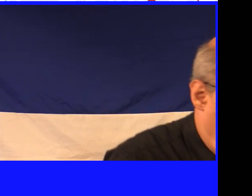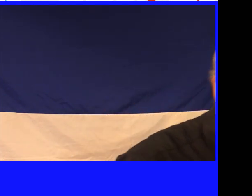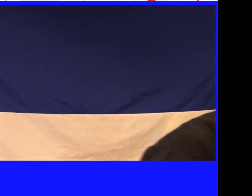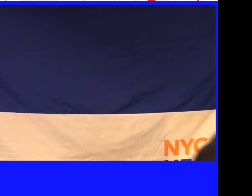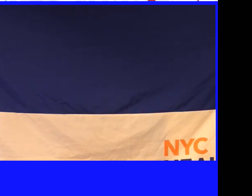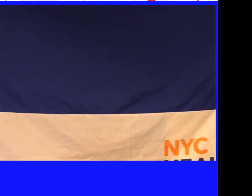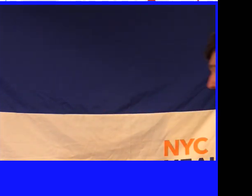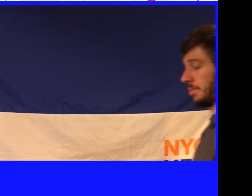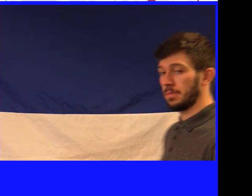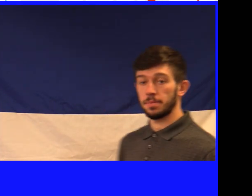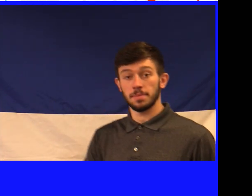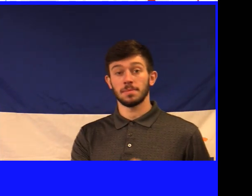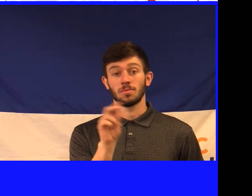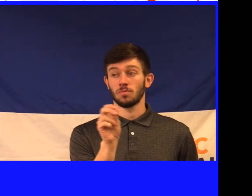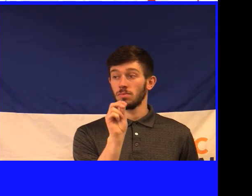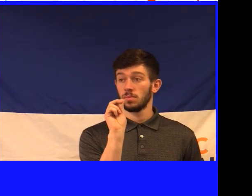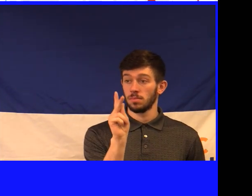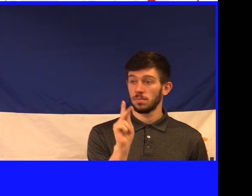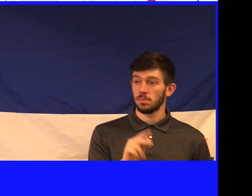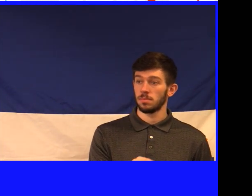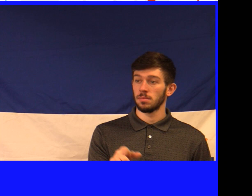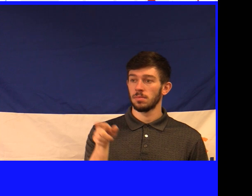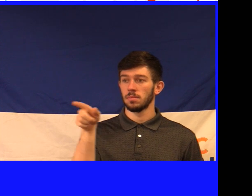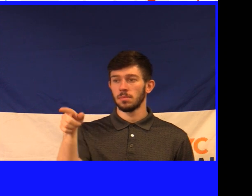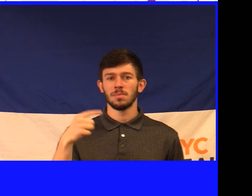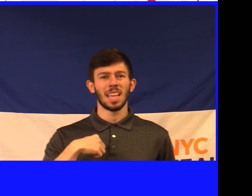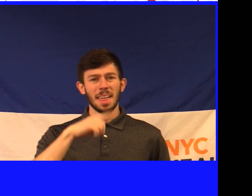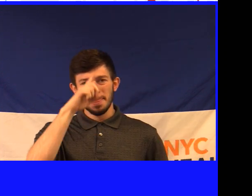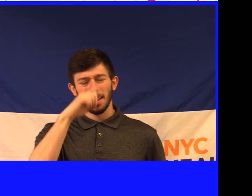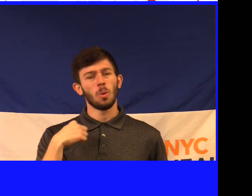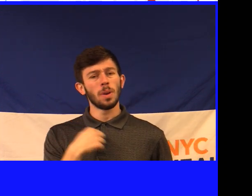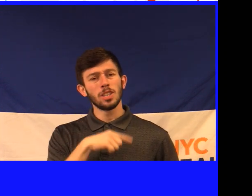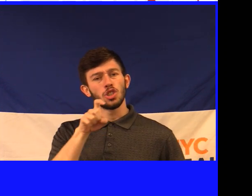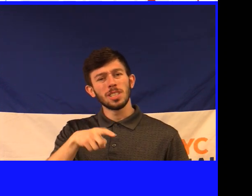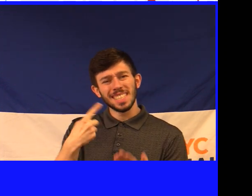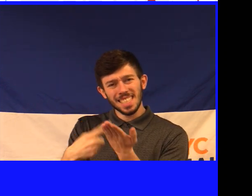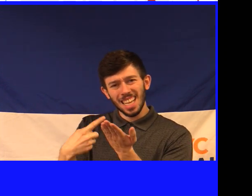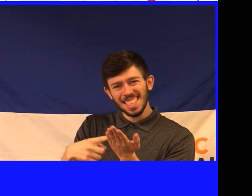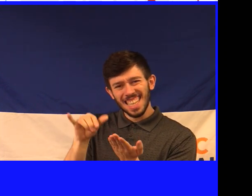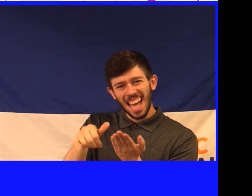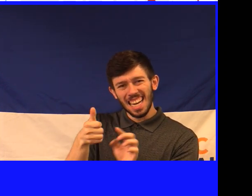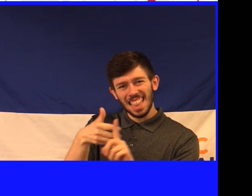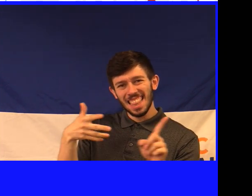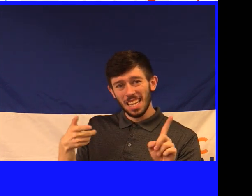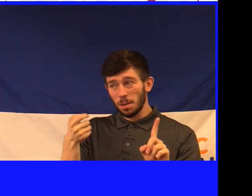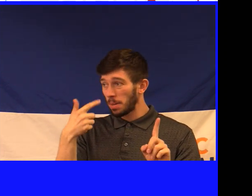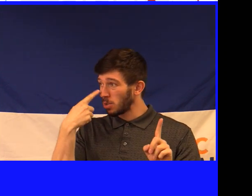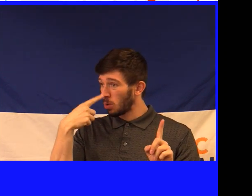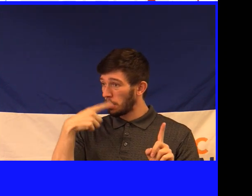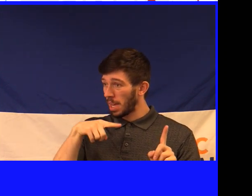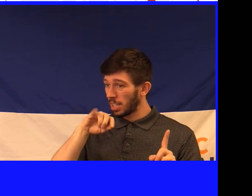Okay. With that, Jay, sorry. I think we should talk about this. But Jay, do you want to start? Okay.